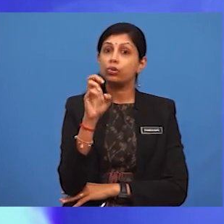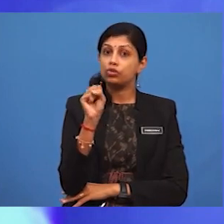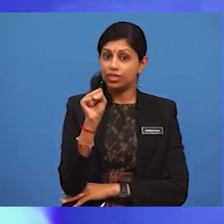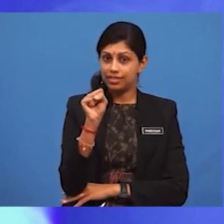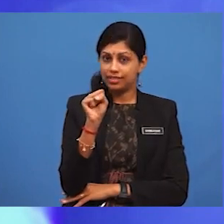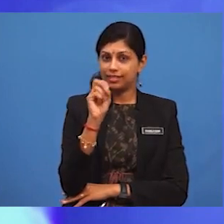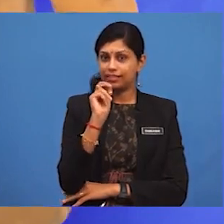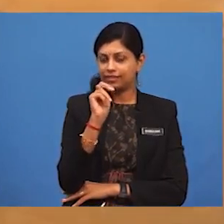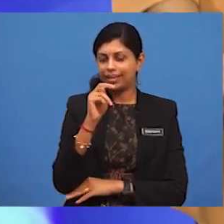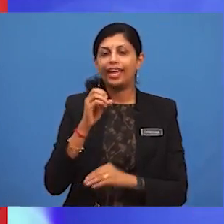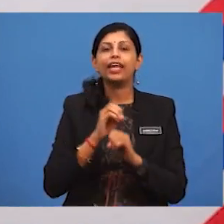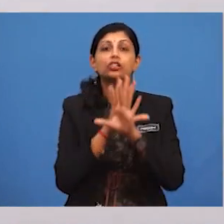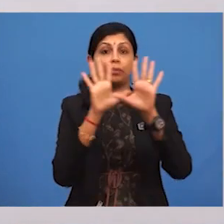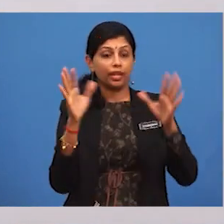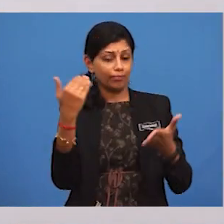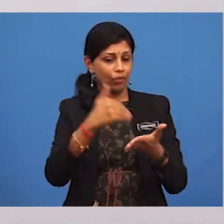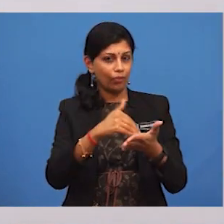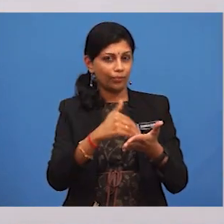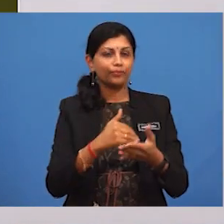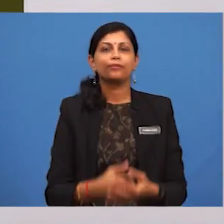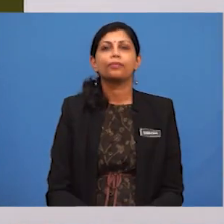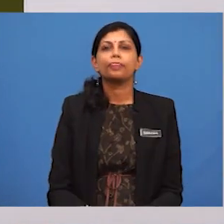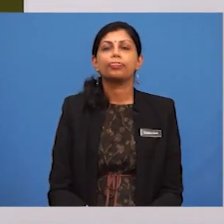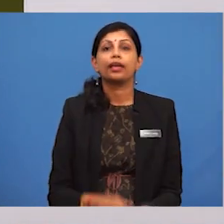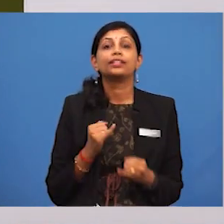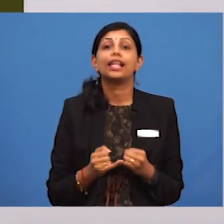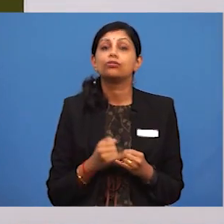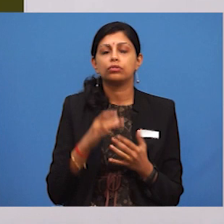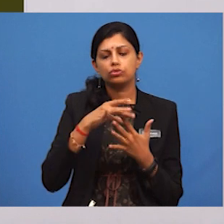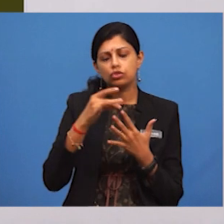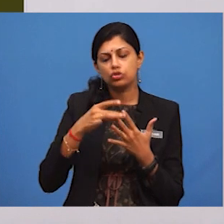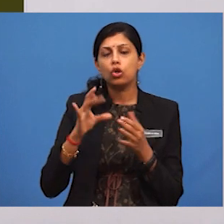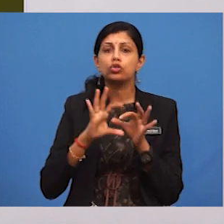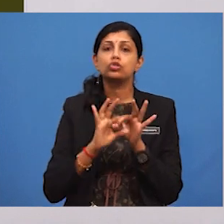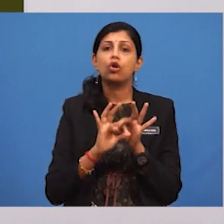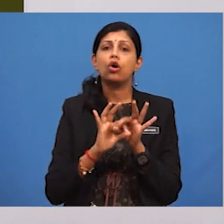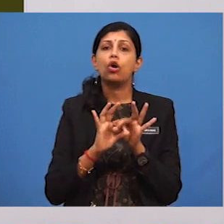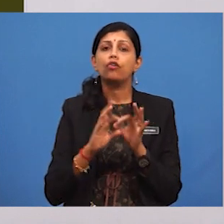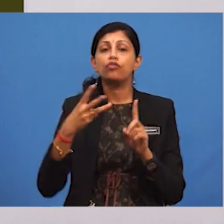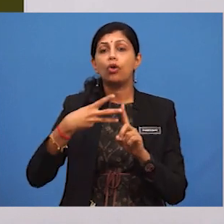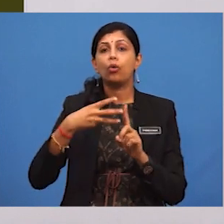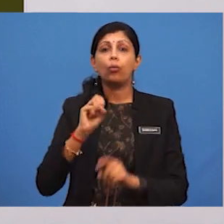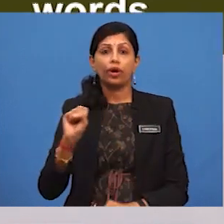in my lesson. And the final point is the choice of words.